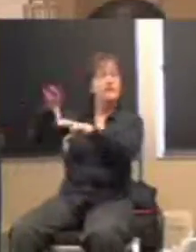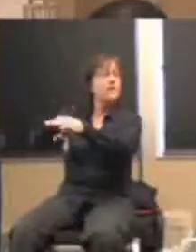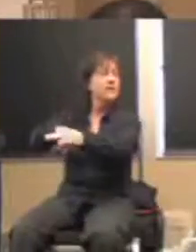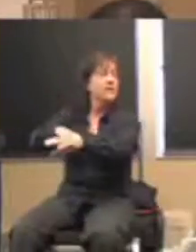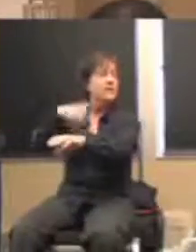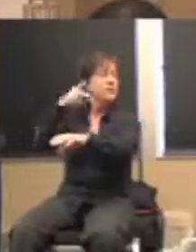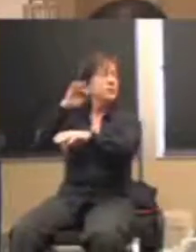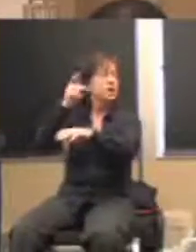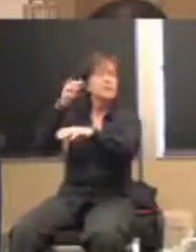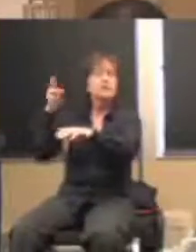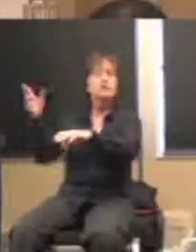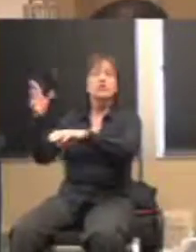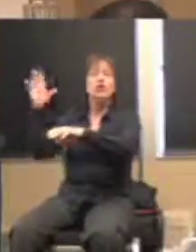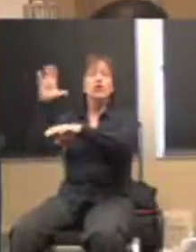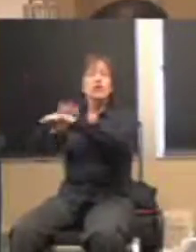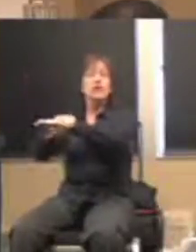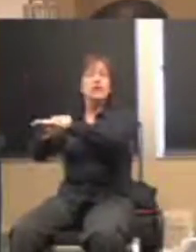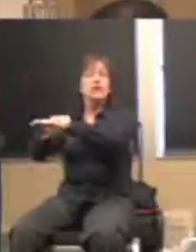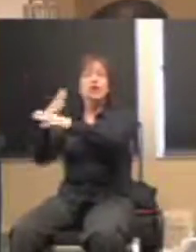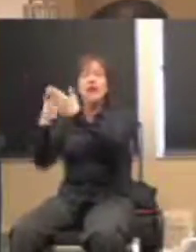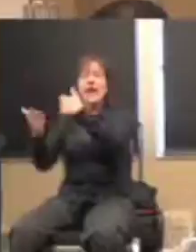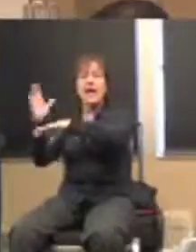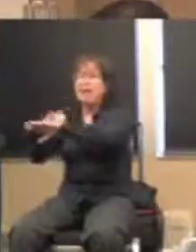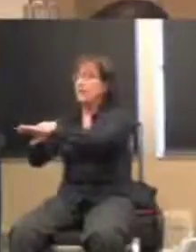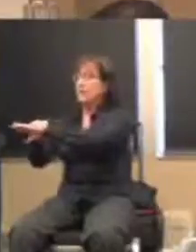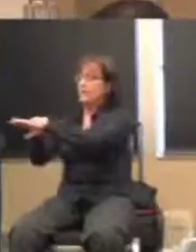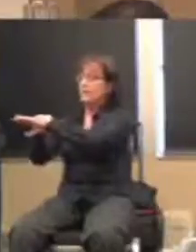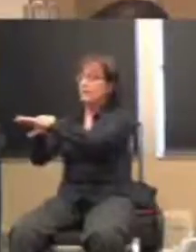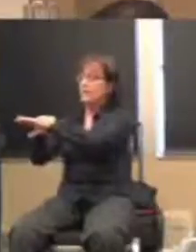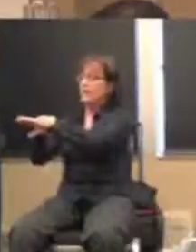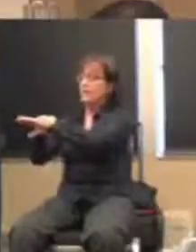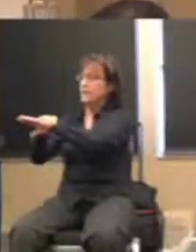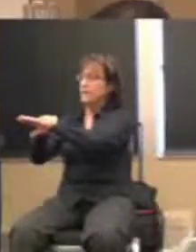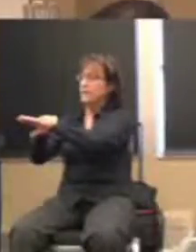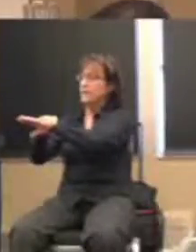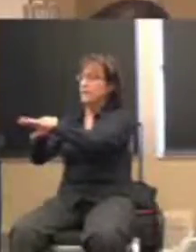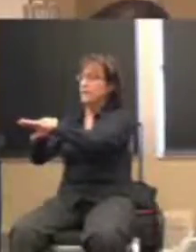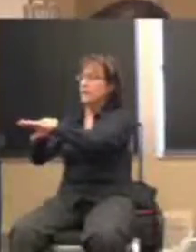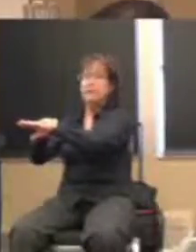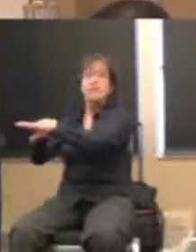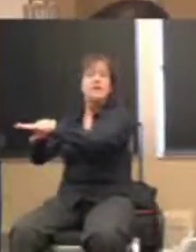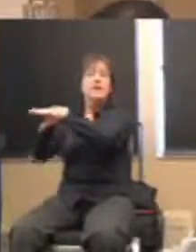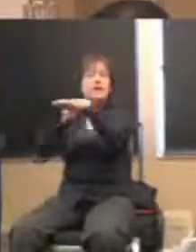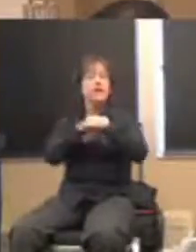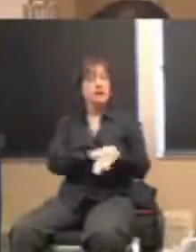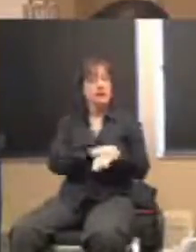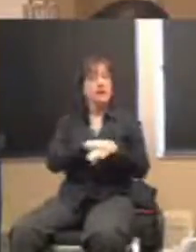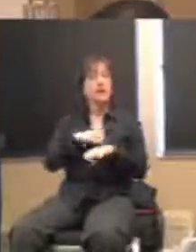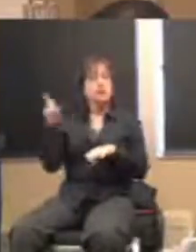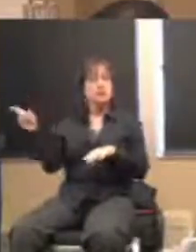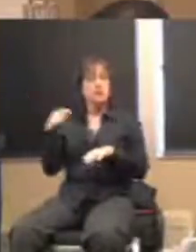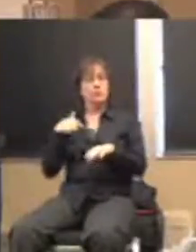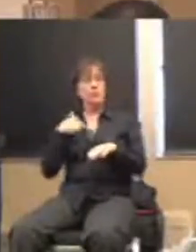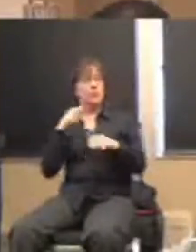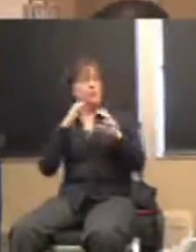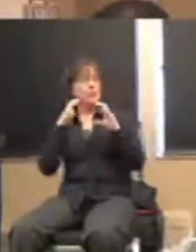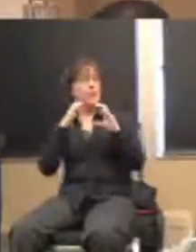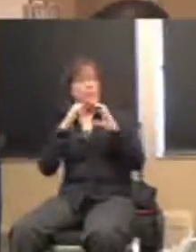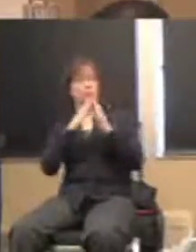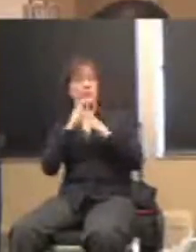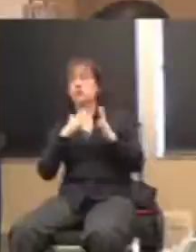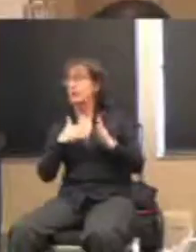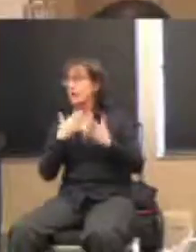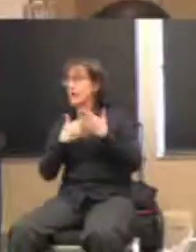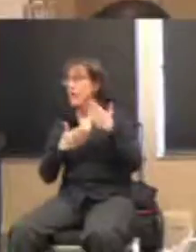prompter redirects her hand to the communication partner, who is me, and I have my hand